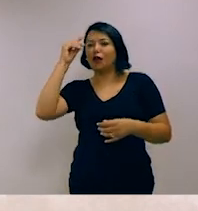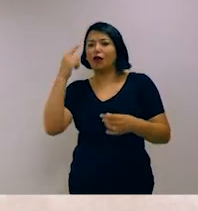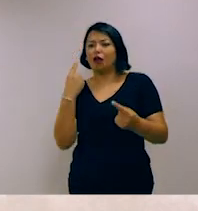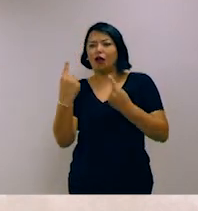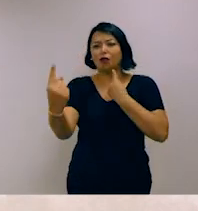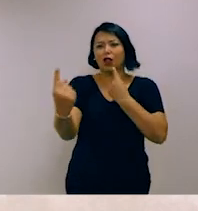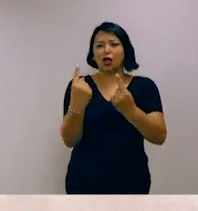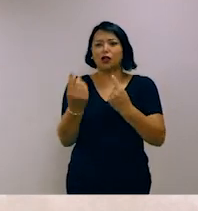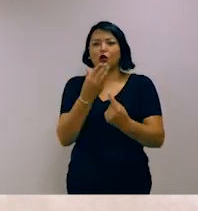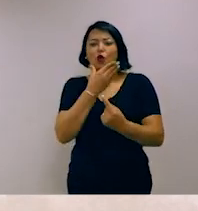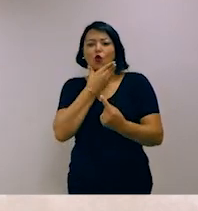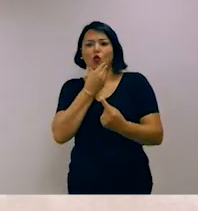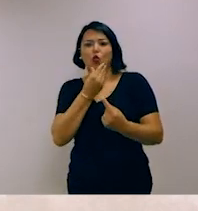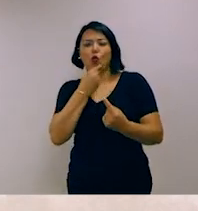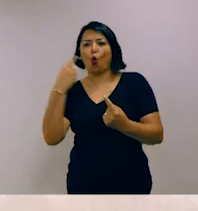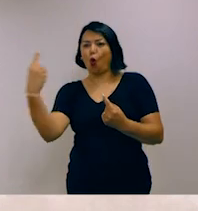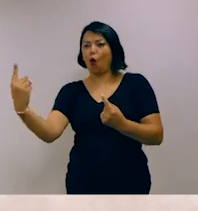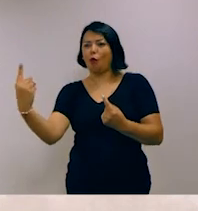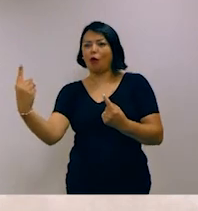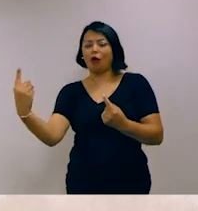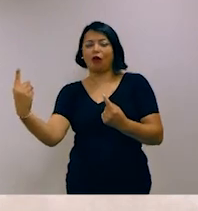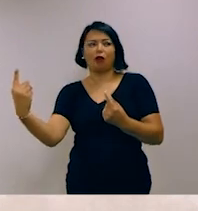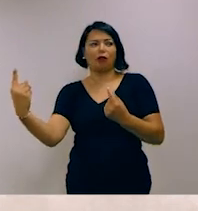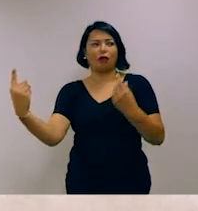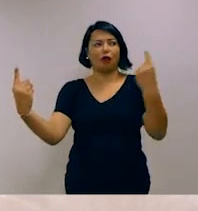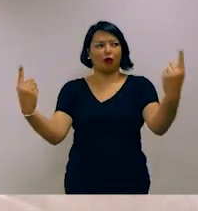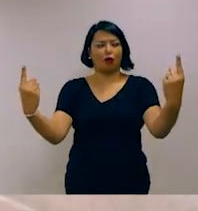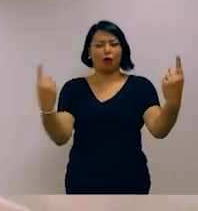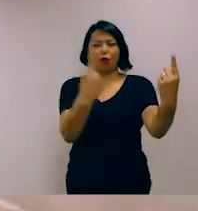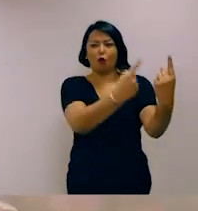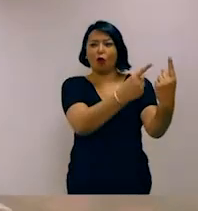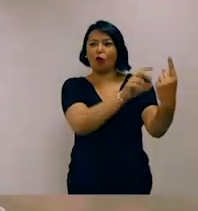provide human-machine interactions.